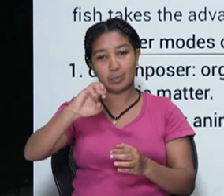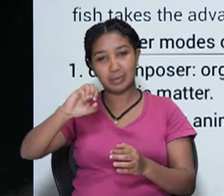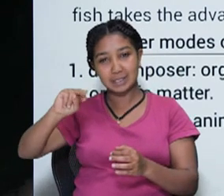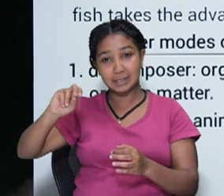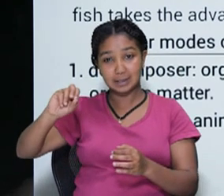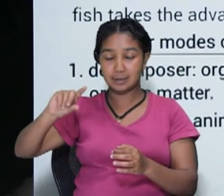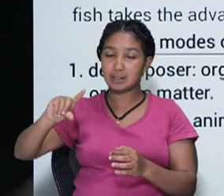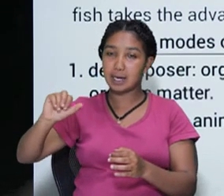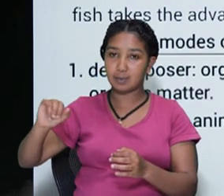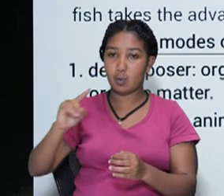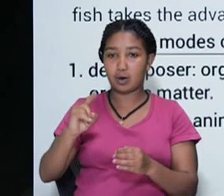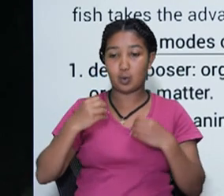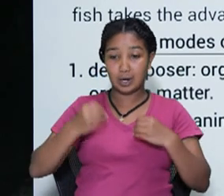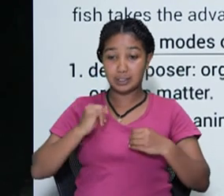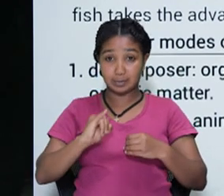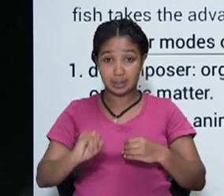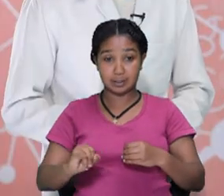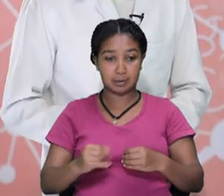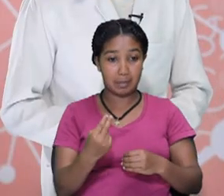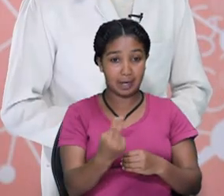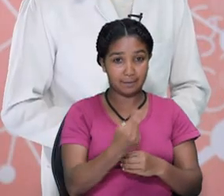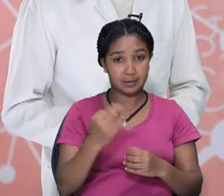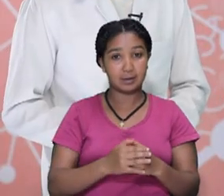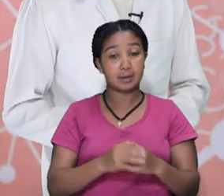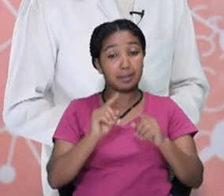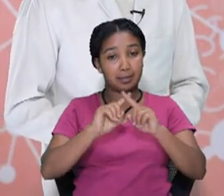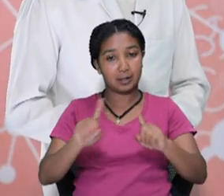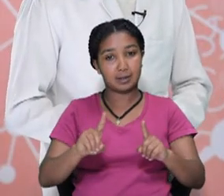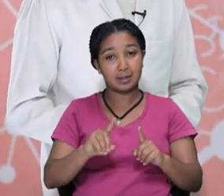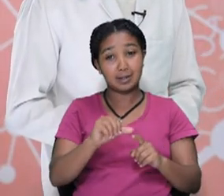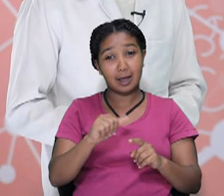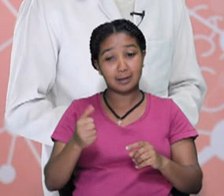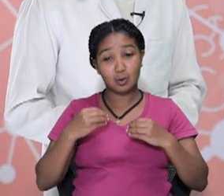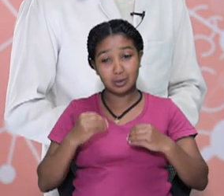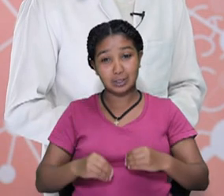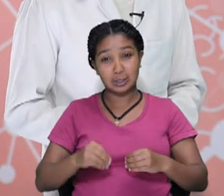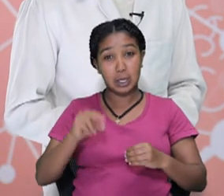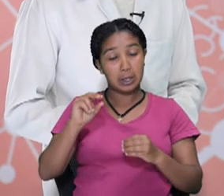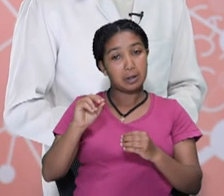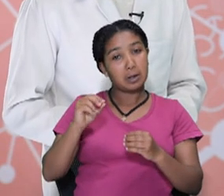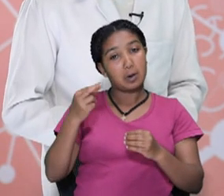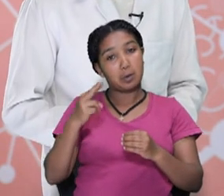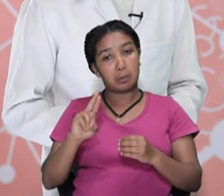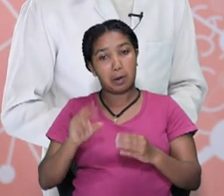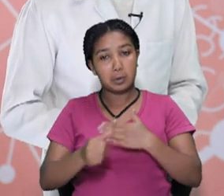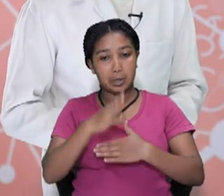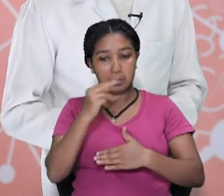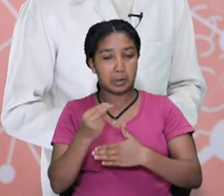In this relationship, one organism is benefited, but the other is neither benefited nor